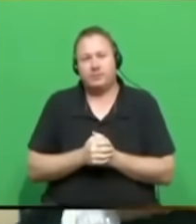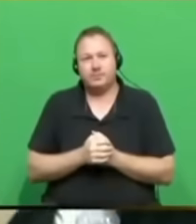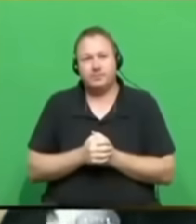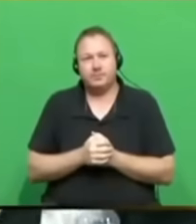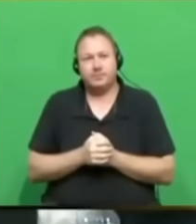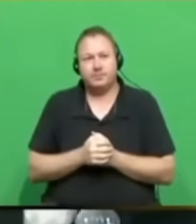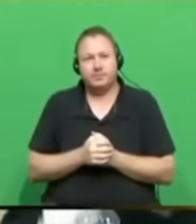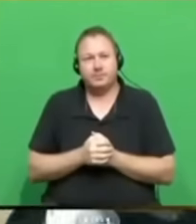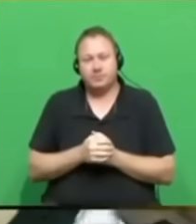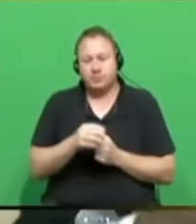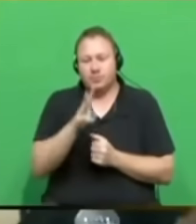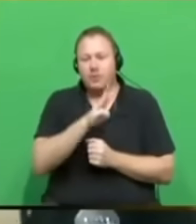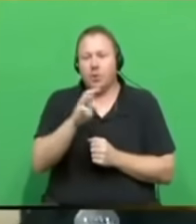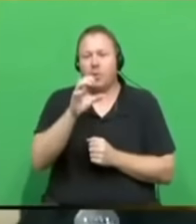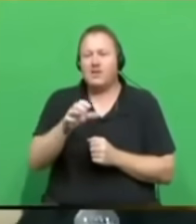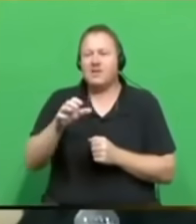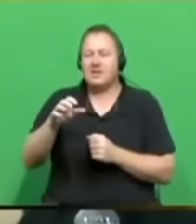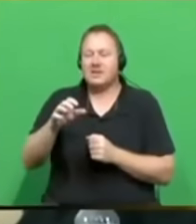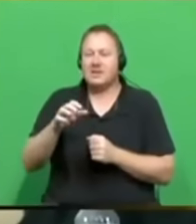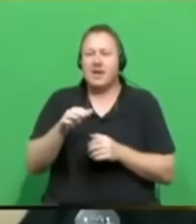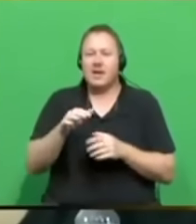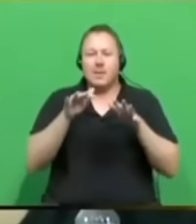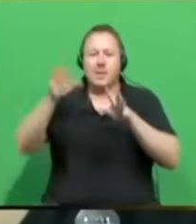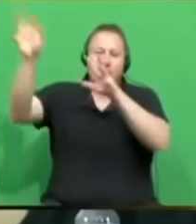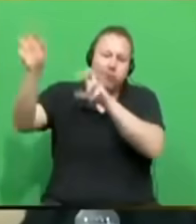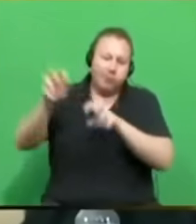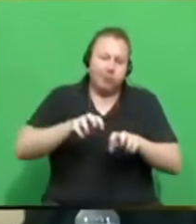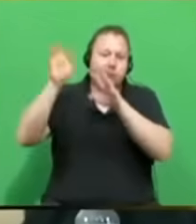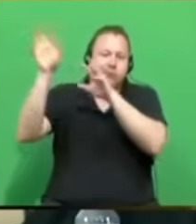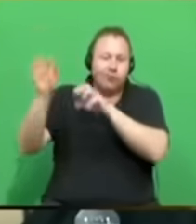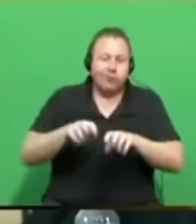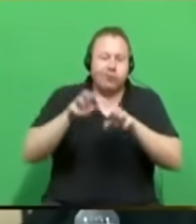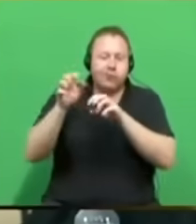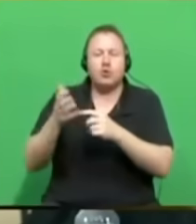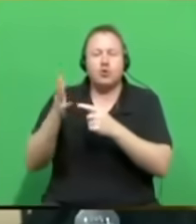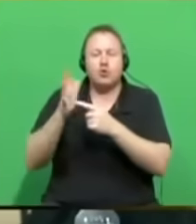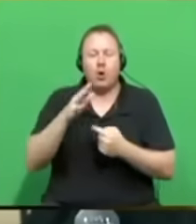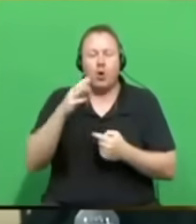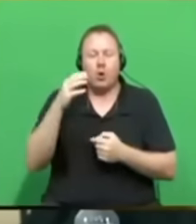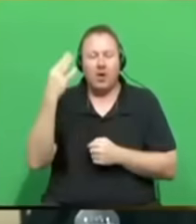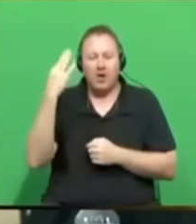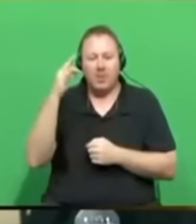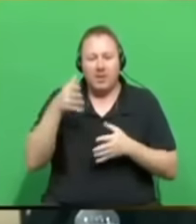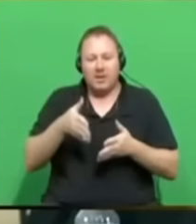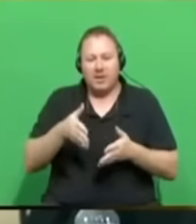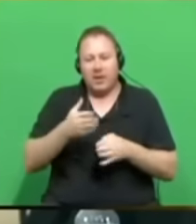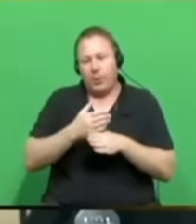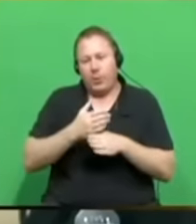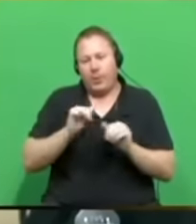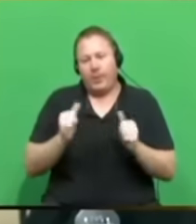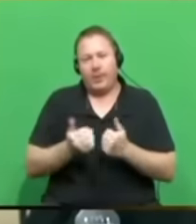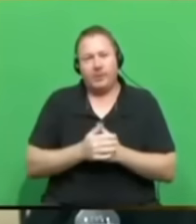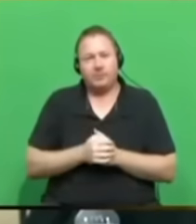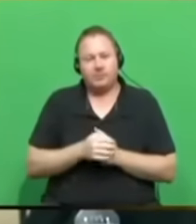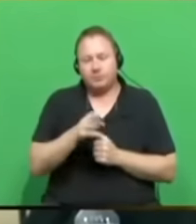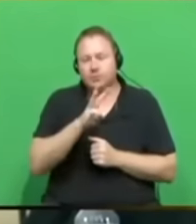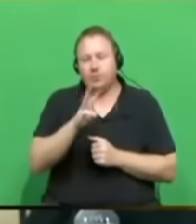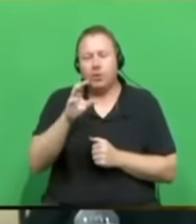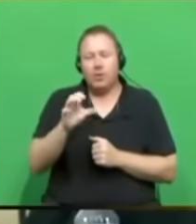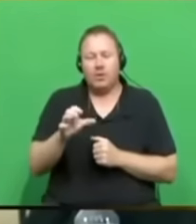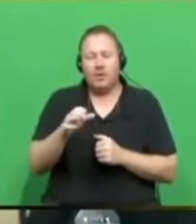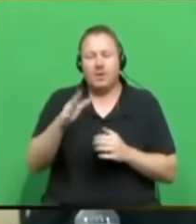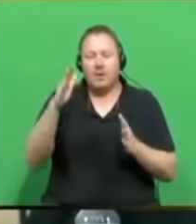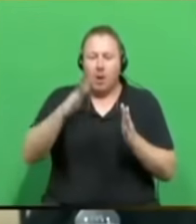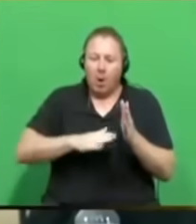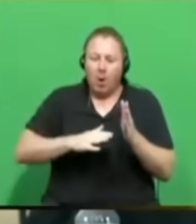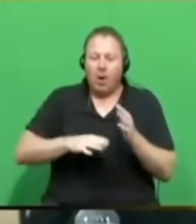Western Cape is a massive vote of confidence in the work of the government here. The Western Cape has the lowest